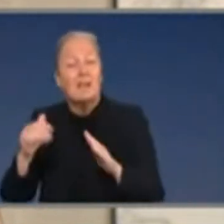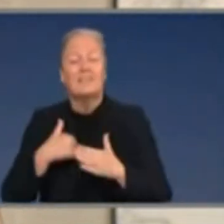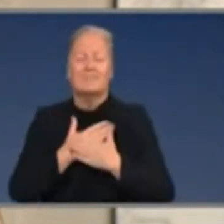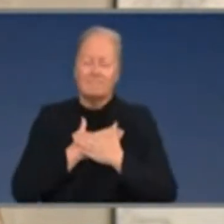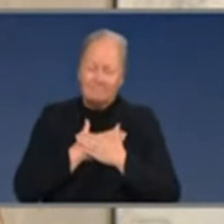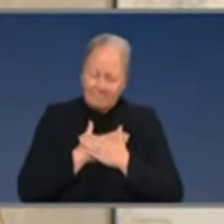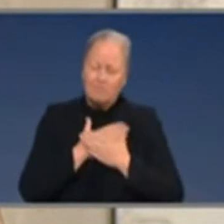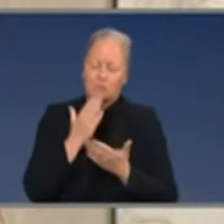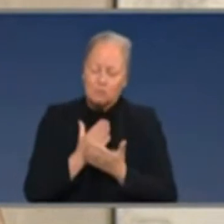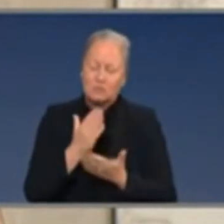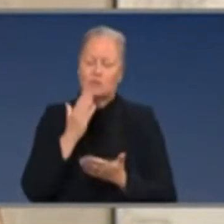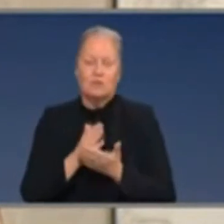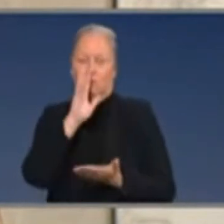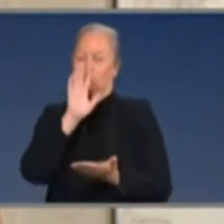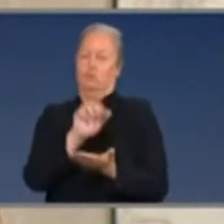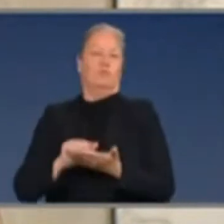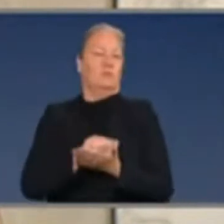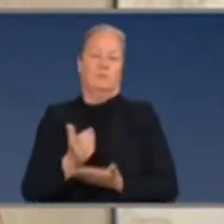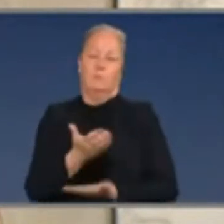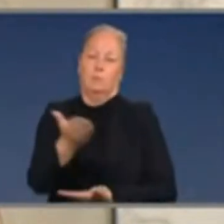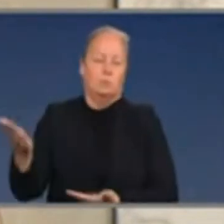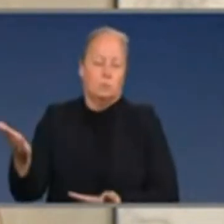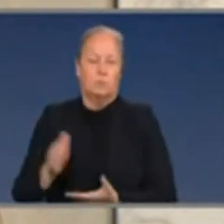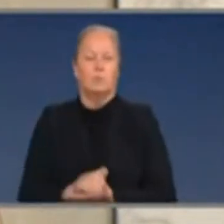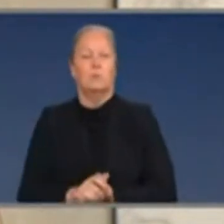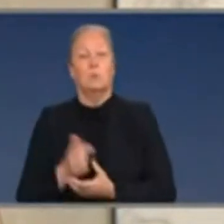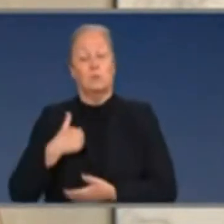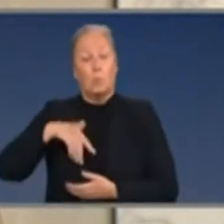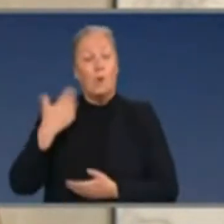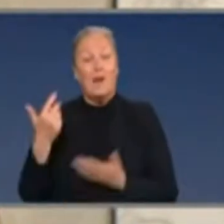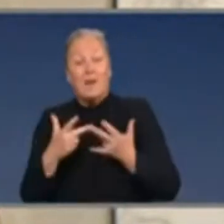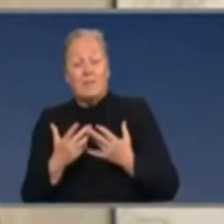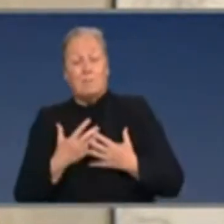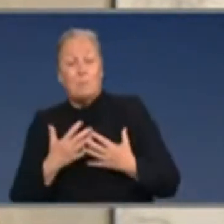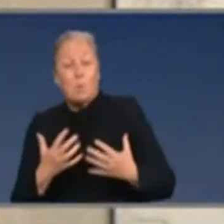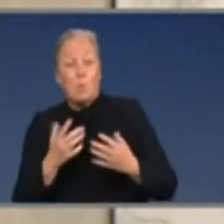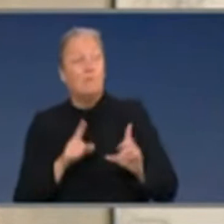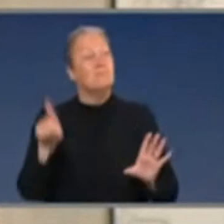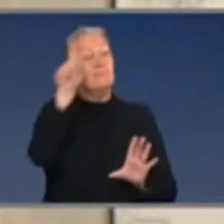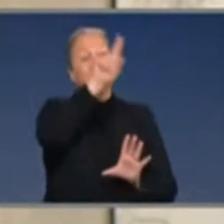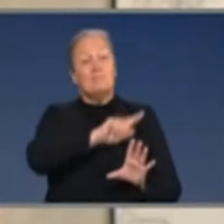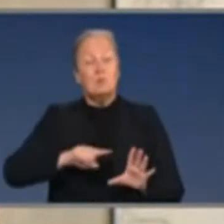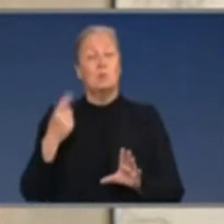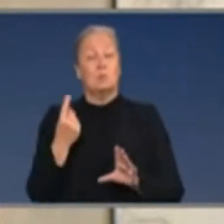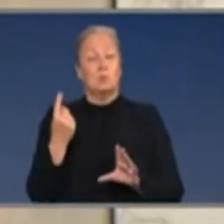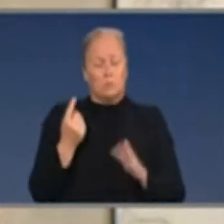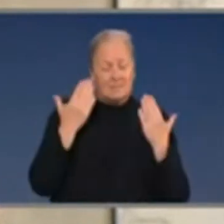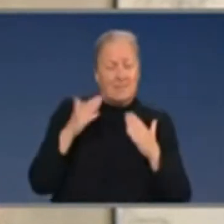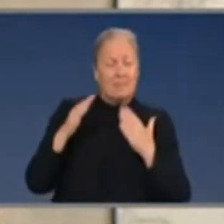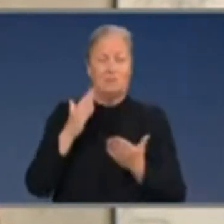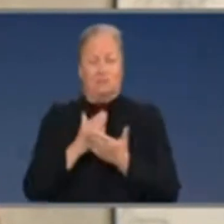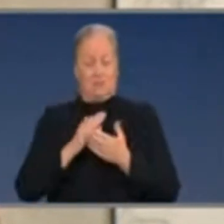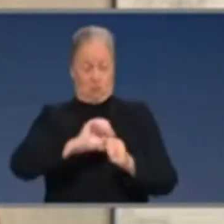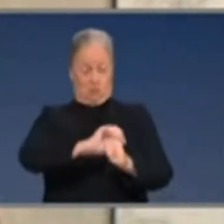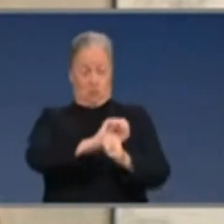accept our deepest condolences. We don't want any more people in Australia to suffer the consequences of this